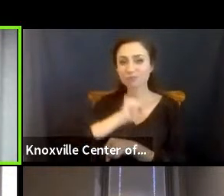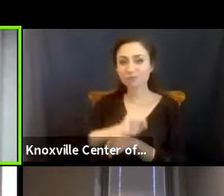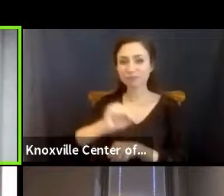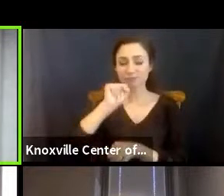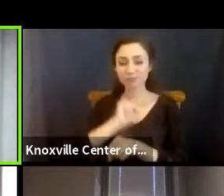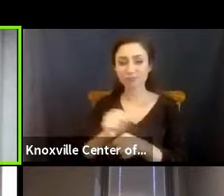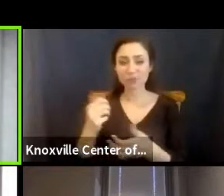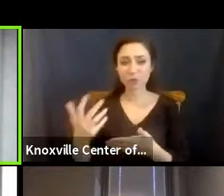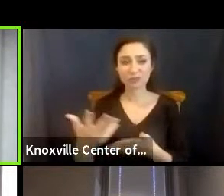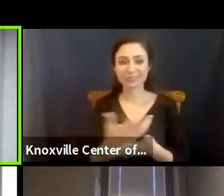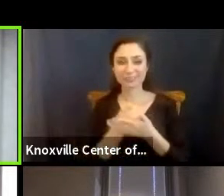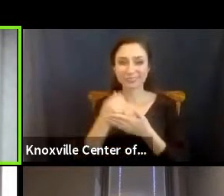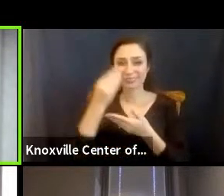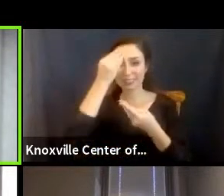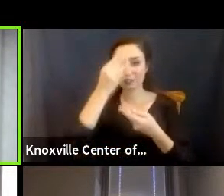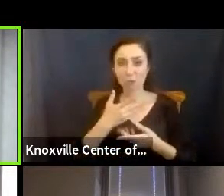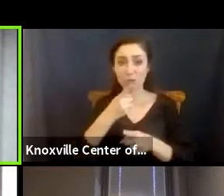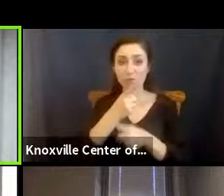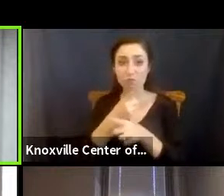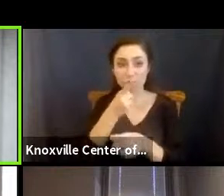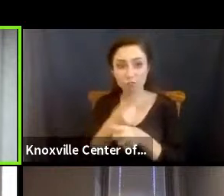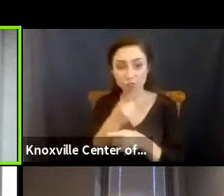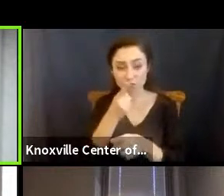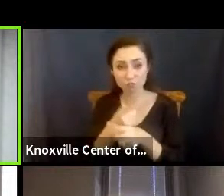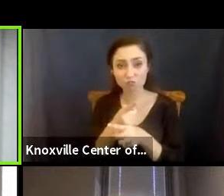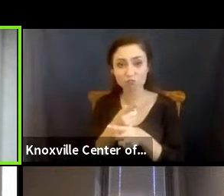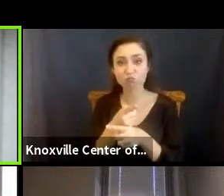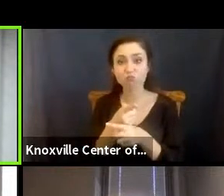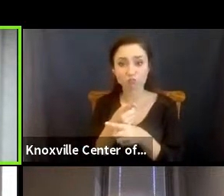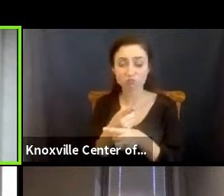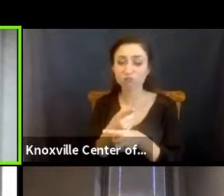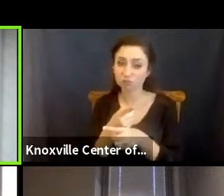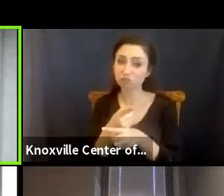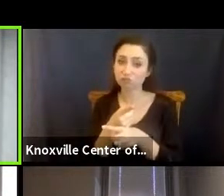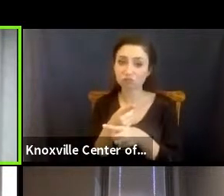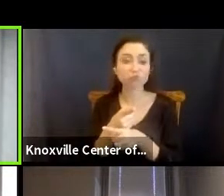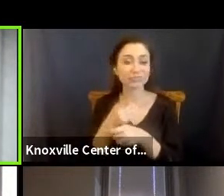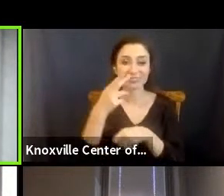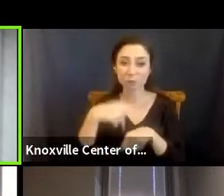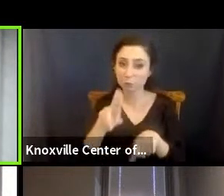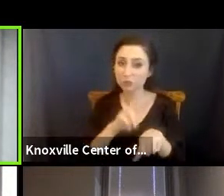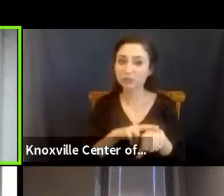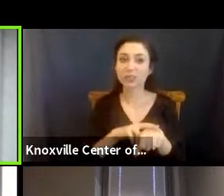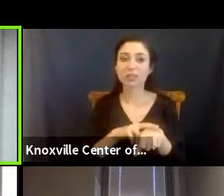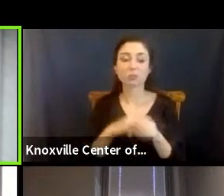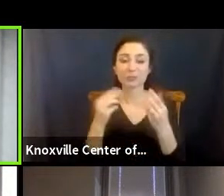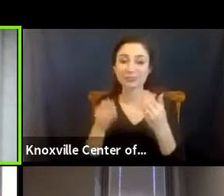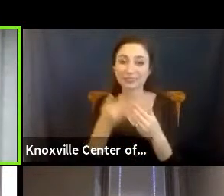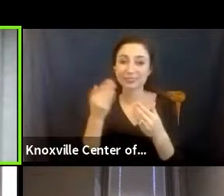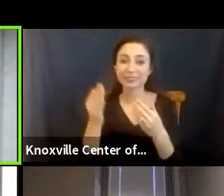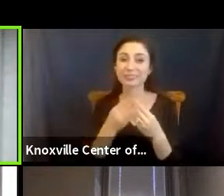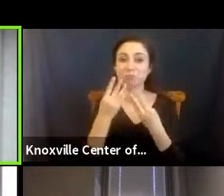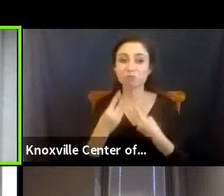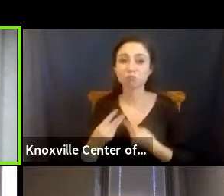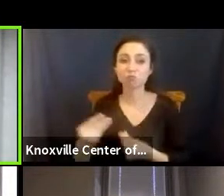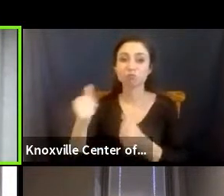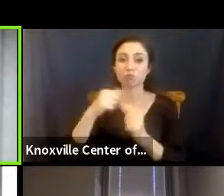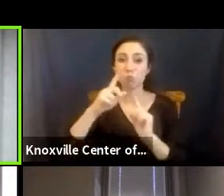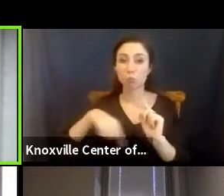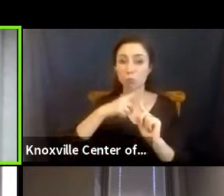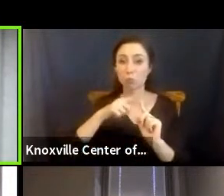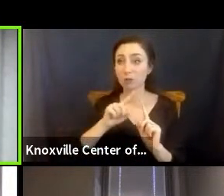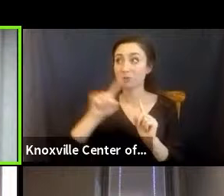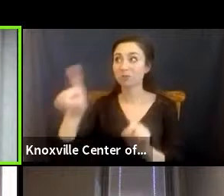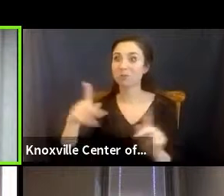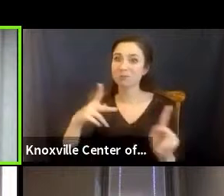the information, but you are correct that it is, it's more natural and a more easy flow when you've been to a party with people